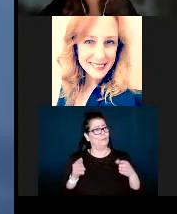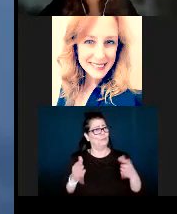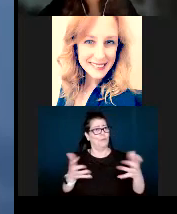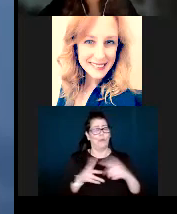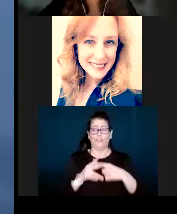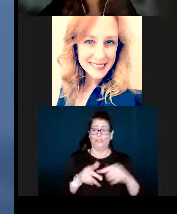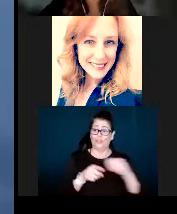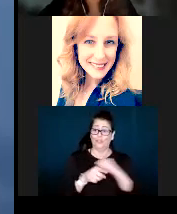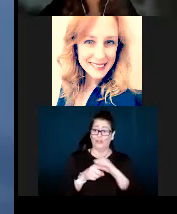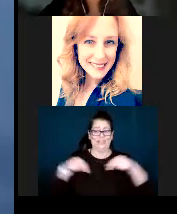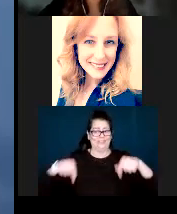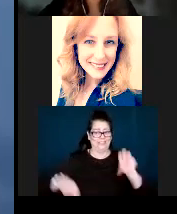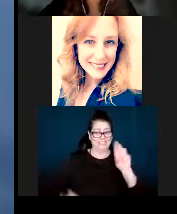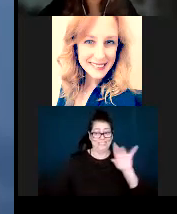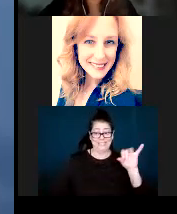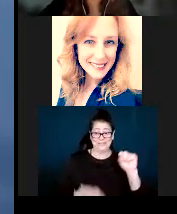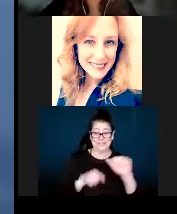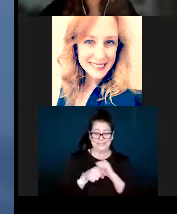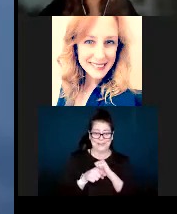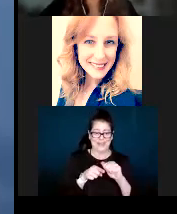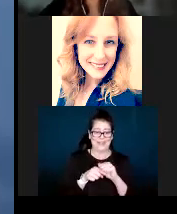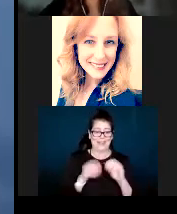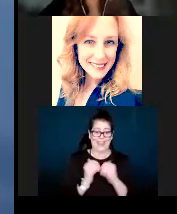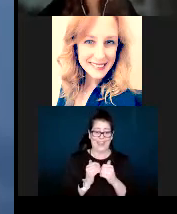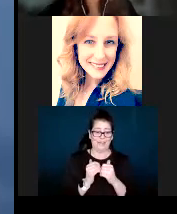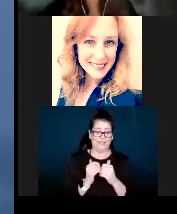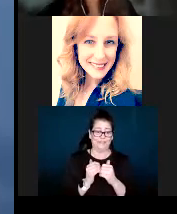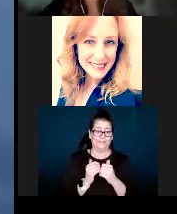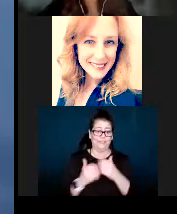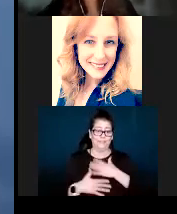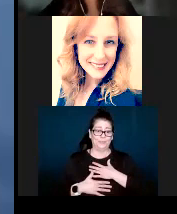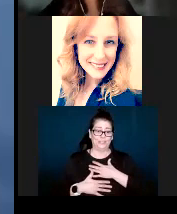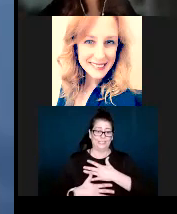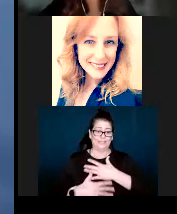this series off is with a breathing exercise.